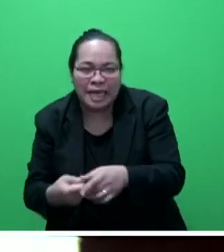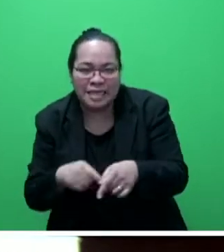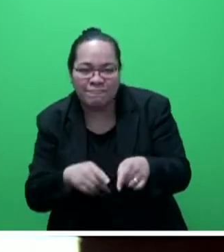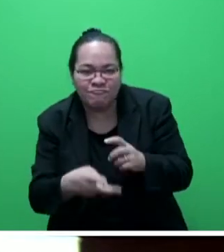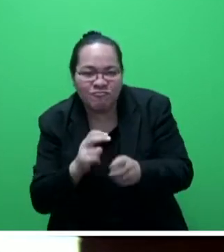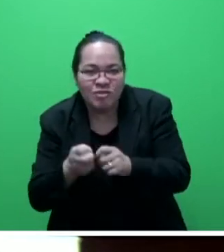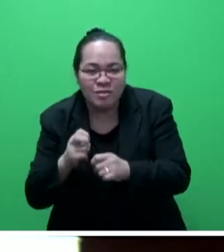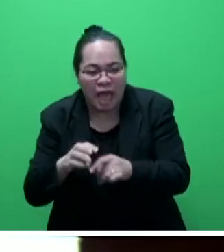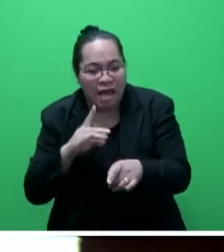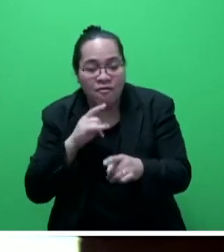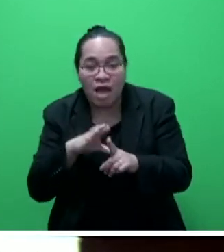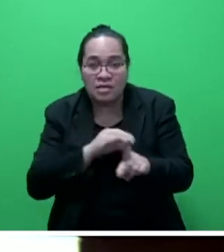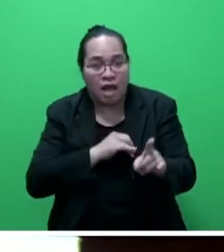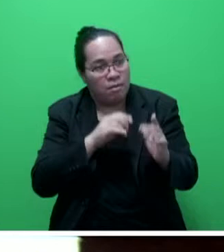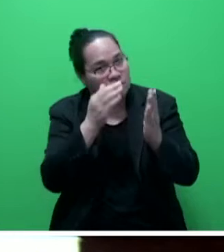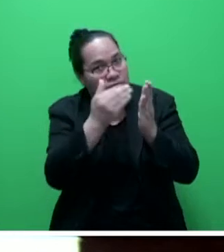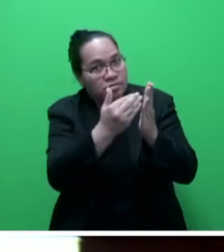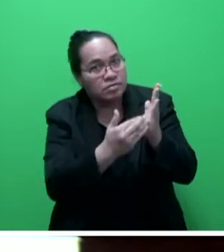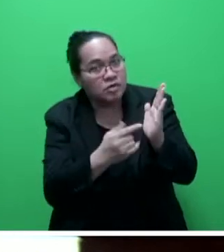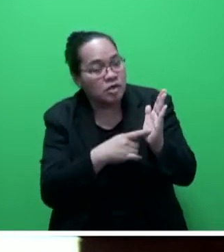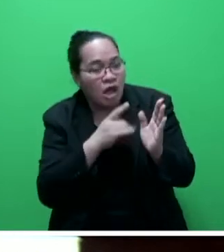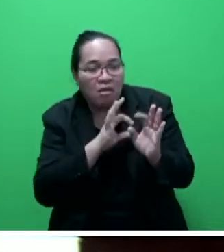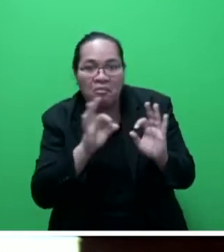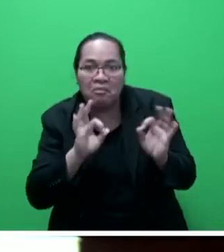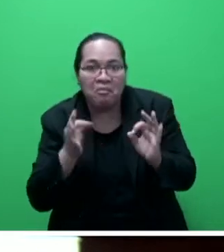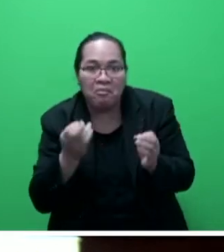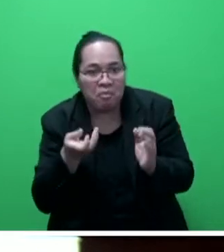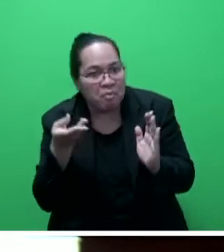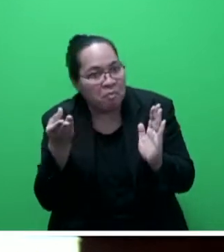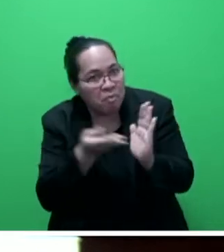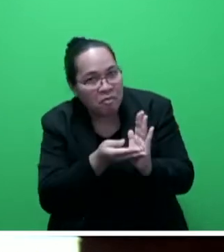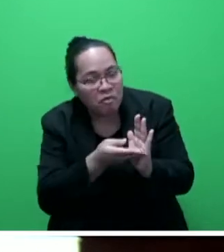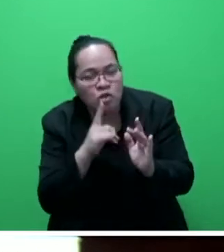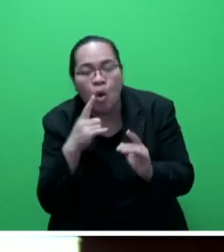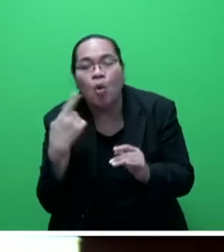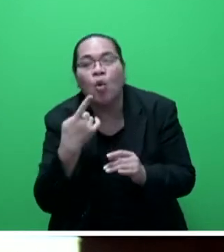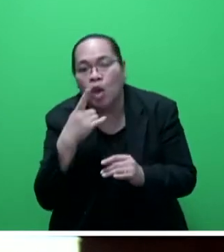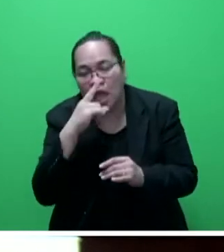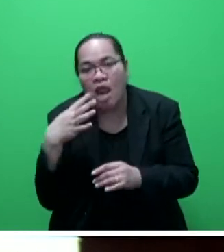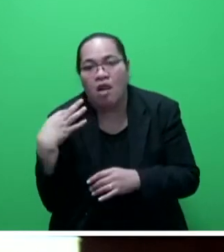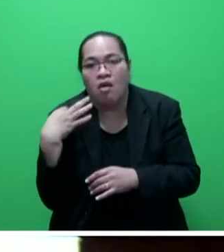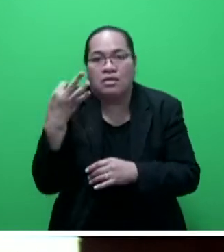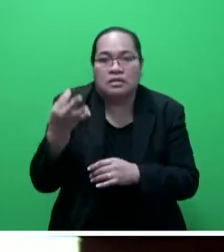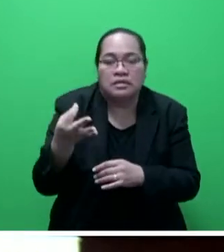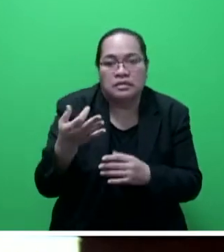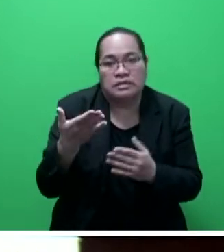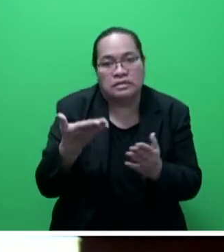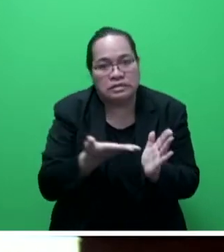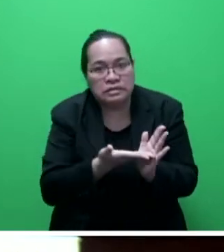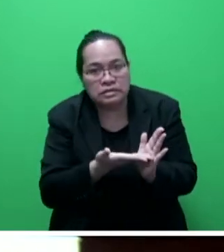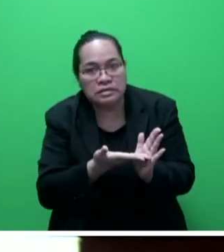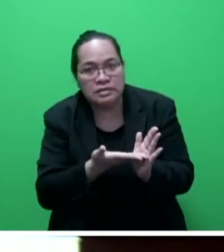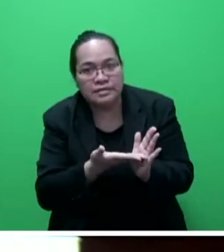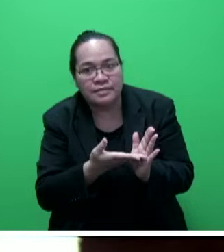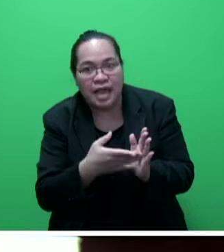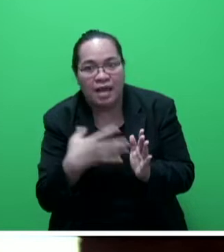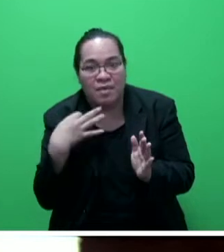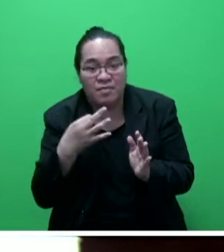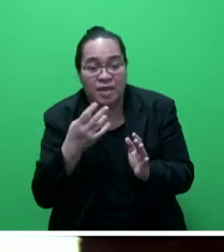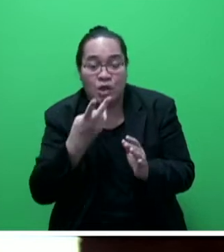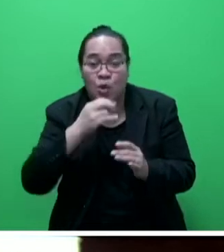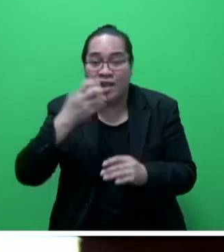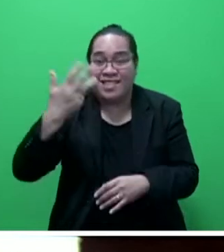there are no provision in the Act which provides guidance on who can lodge building applications. In 2019, Suva City